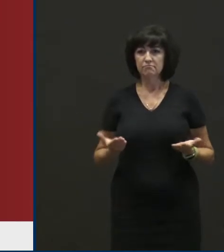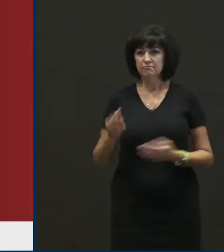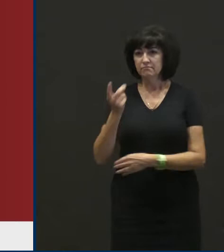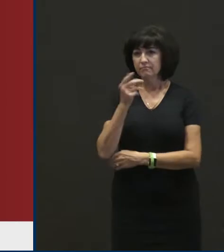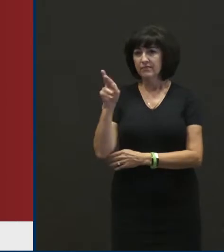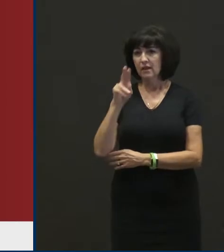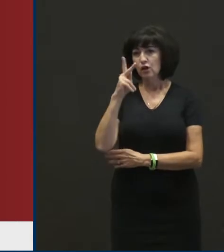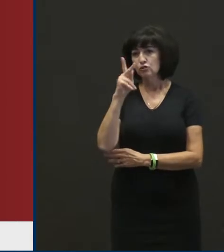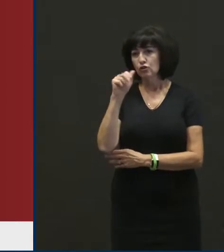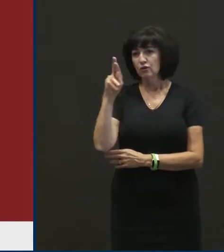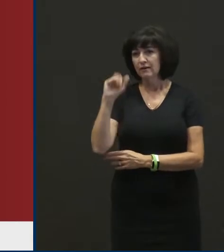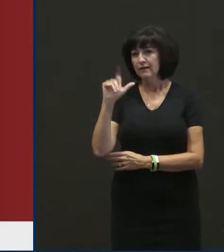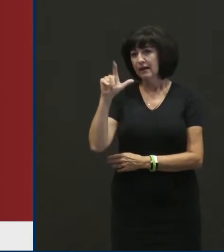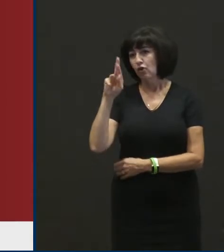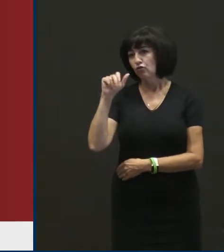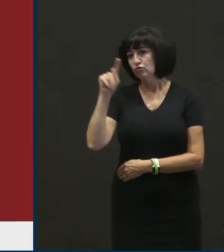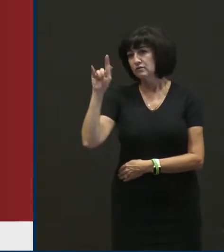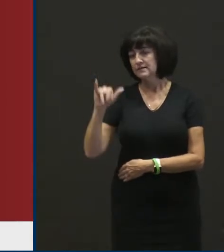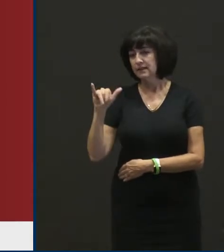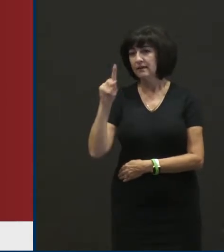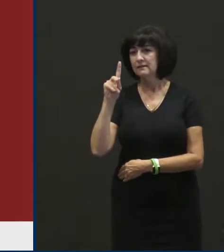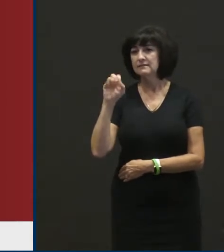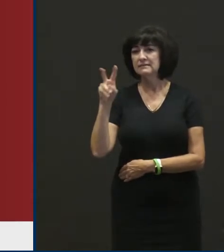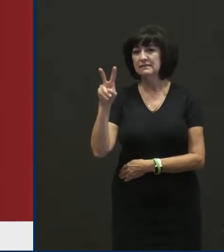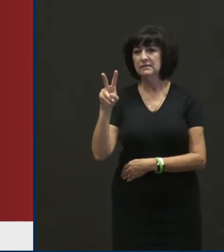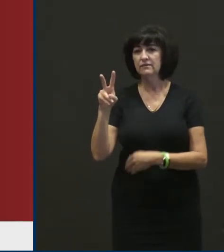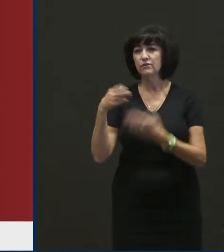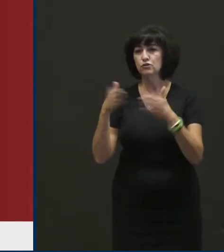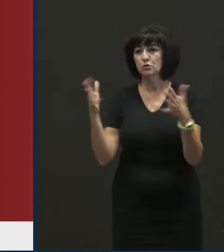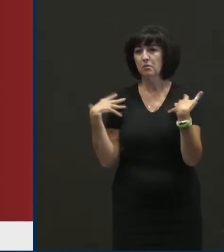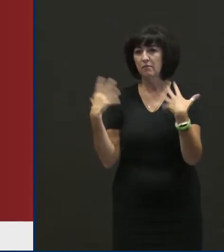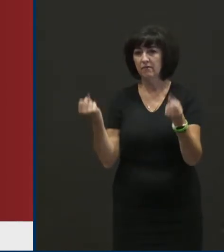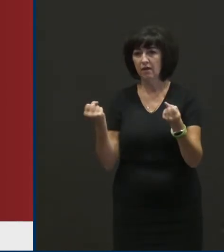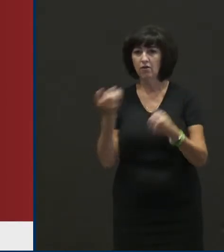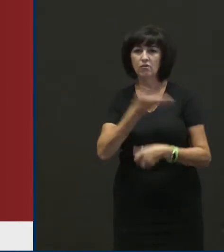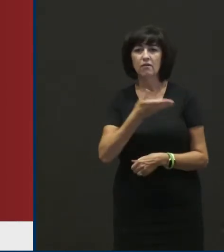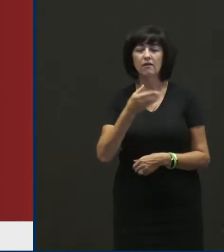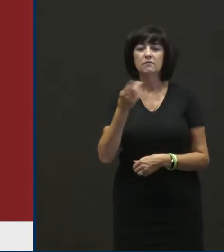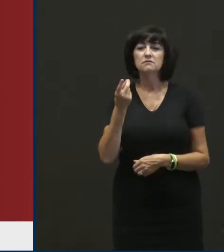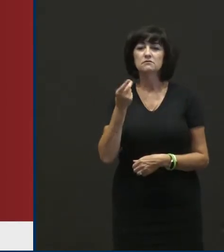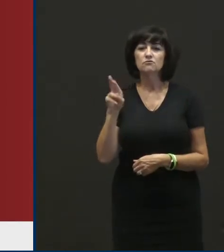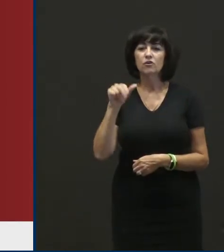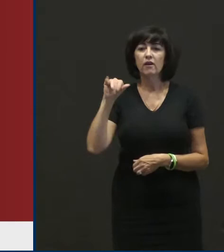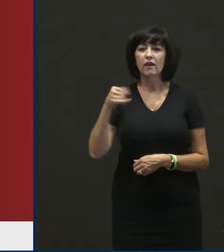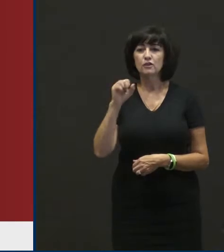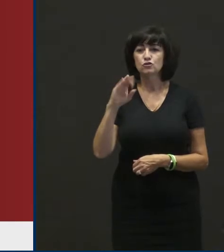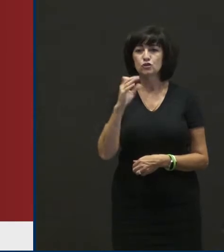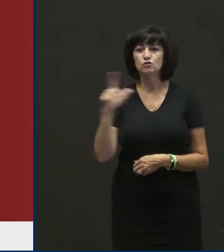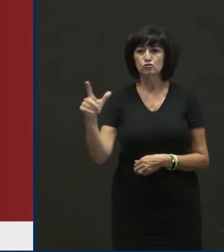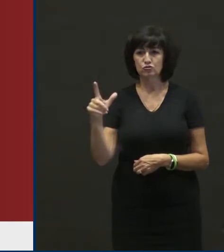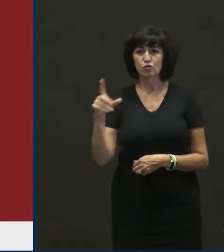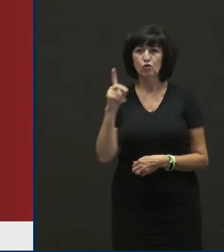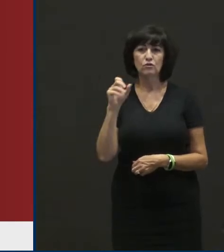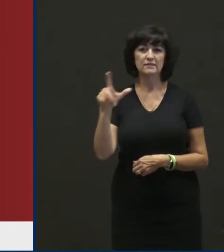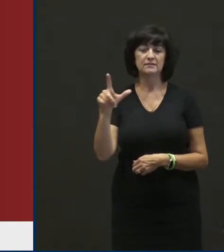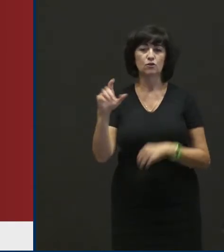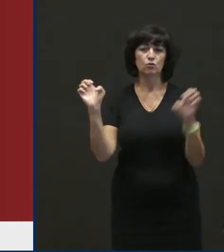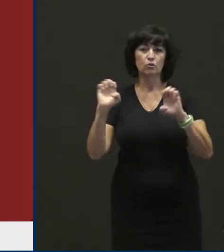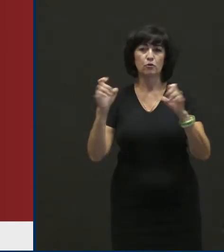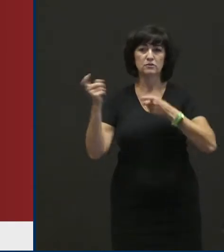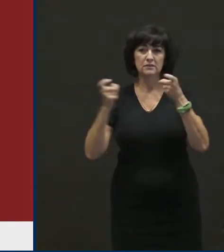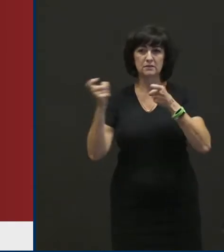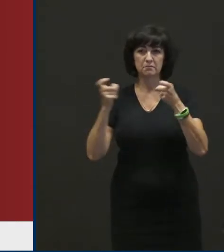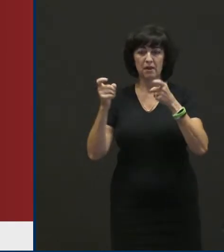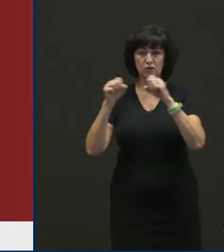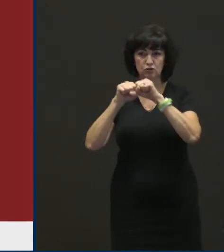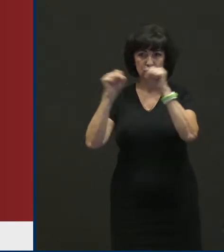Dr. Karyl, Rattay, the Director of the Division of Public Health, and A.J. Schall, the Director of the Delaware Emergency Management Agency, our testing